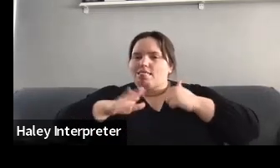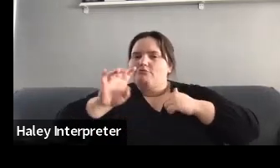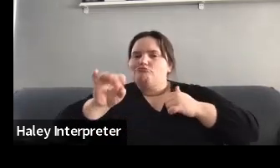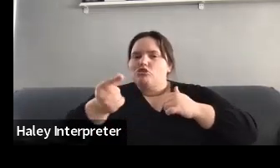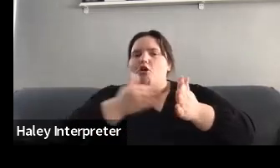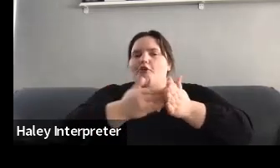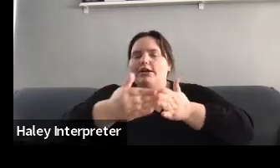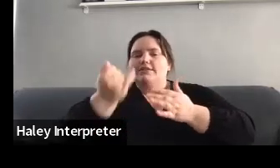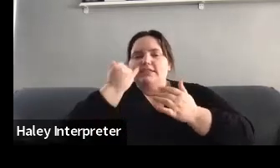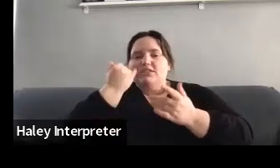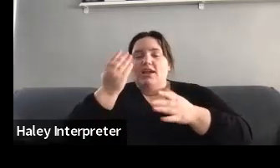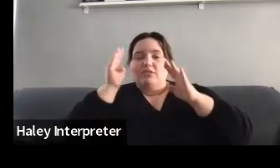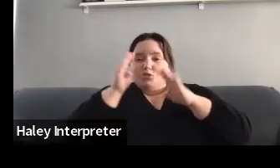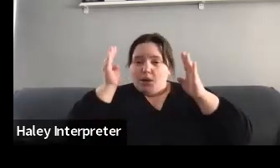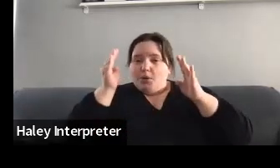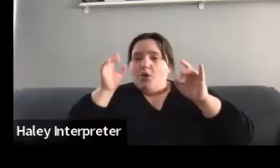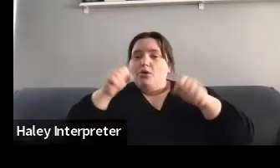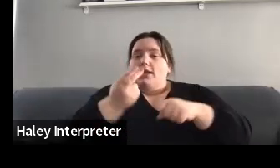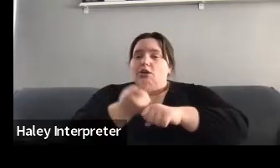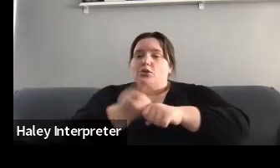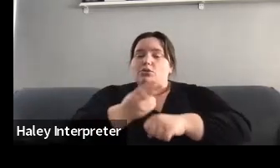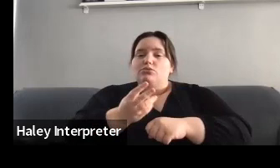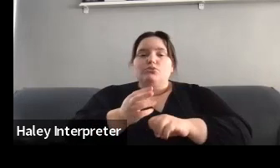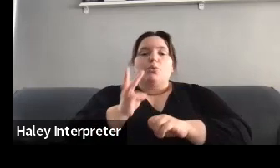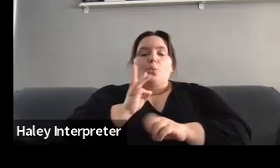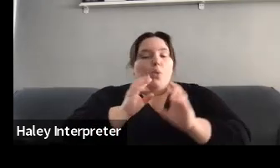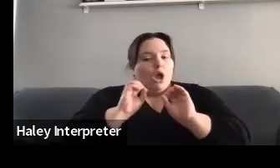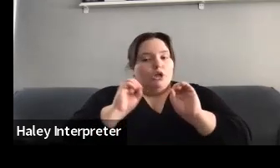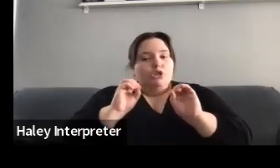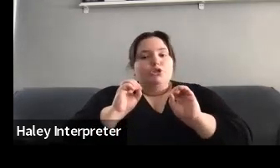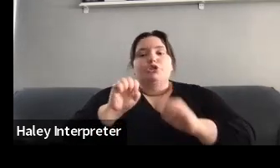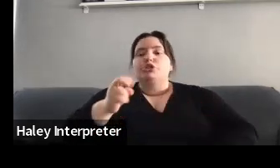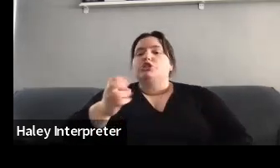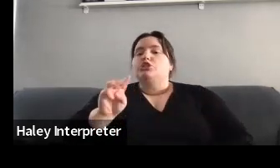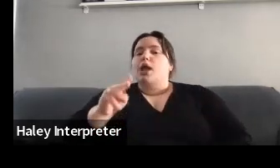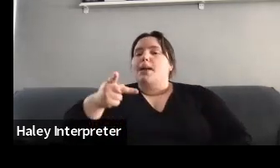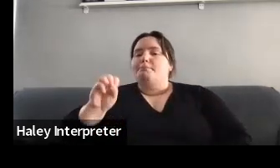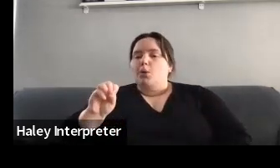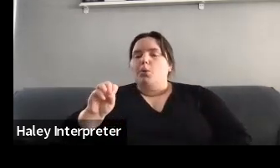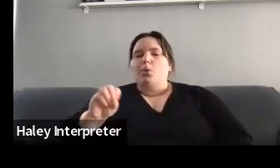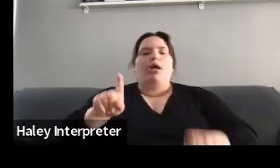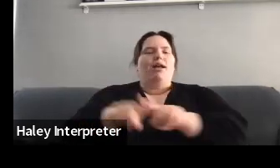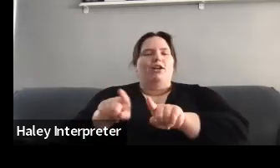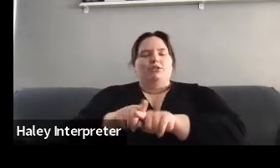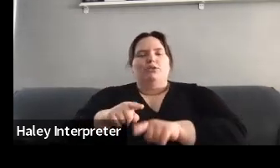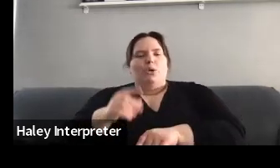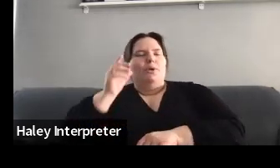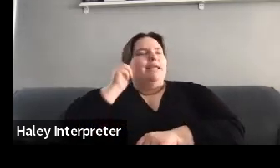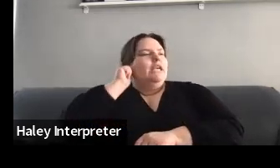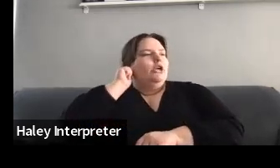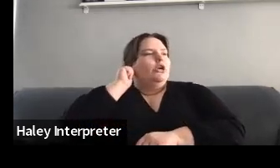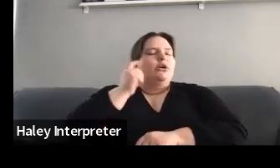that, you could look at waterless shampoos. There's also ear and eye wipes that you can buy that